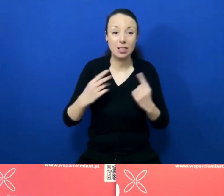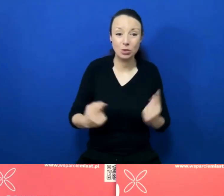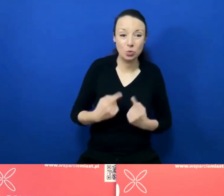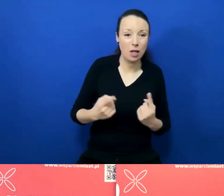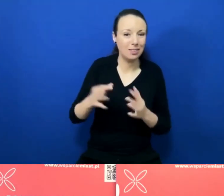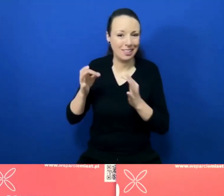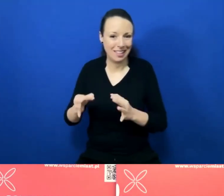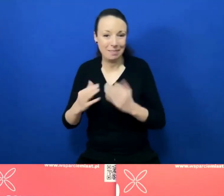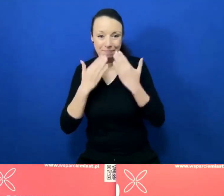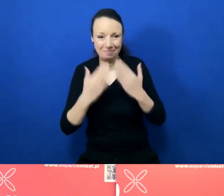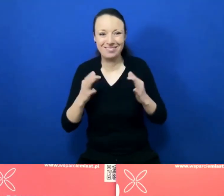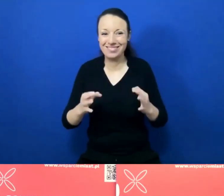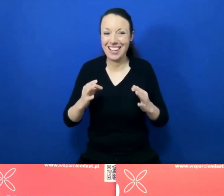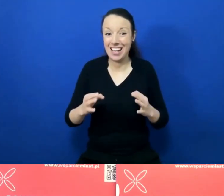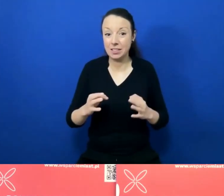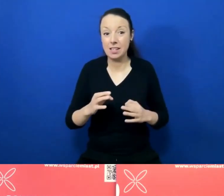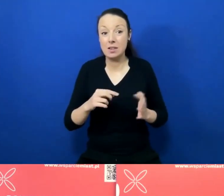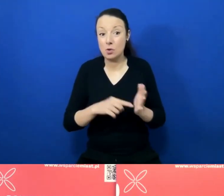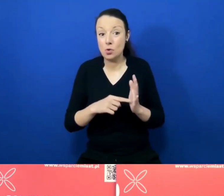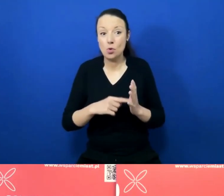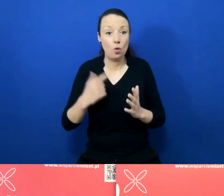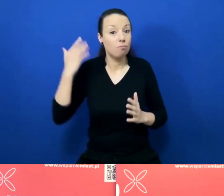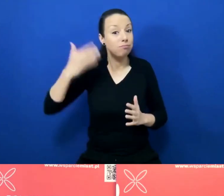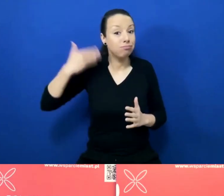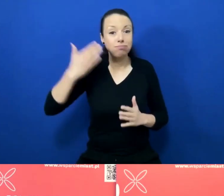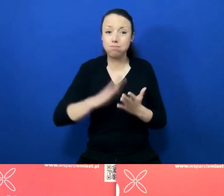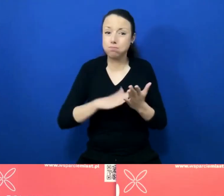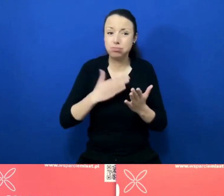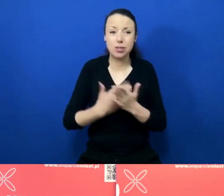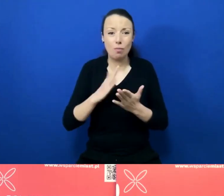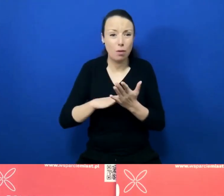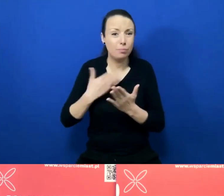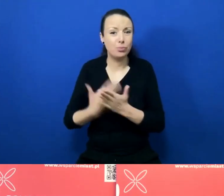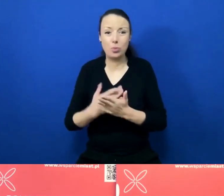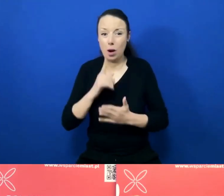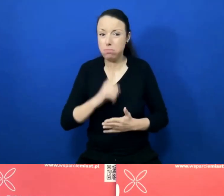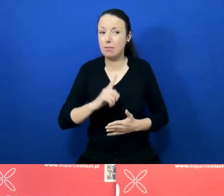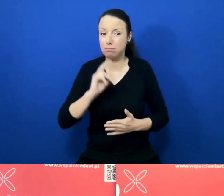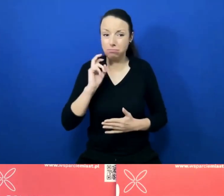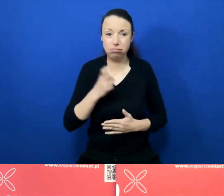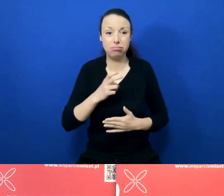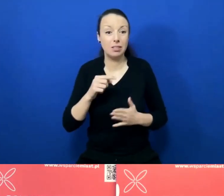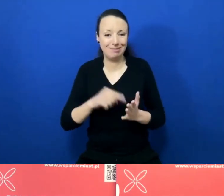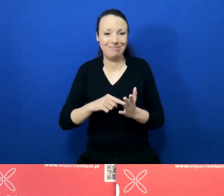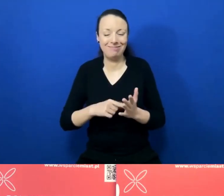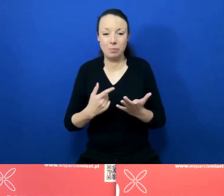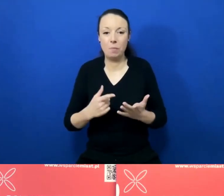Ladies and gentlemen, now let's, after this very practical presentation of this